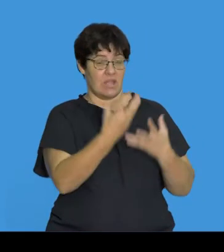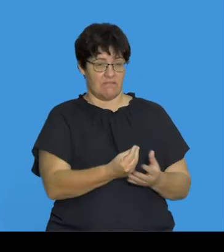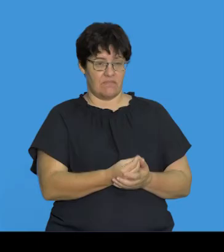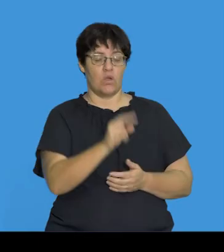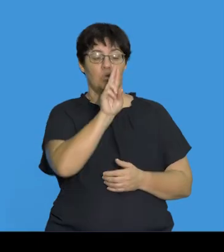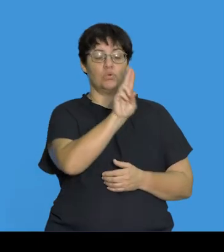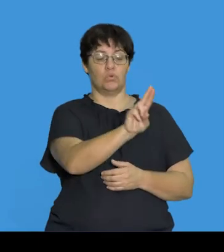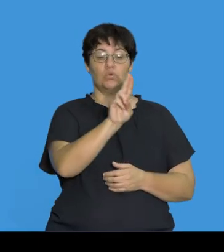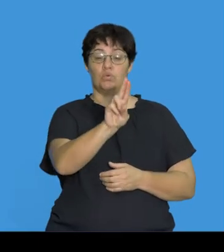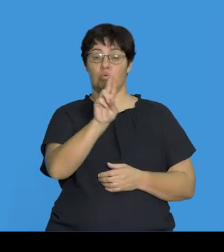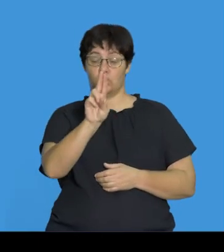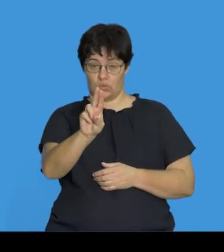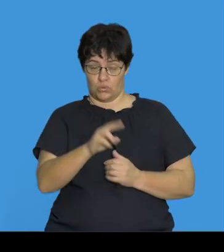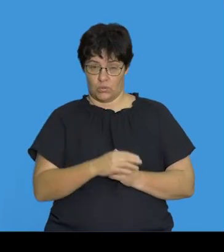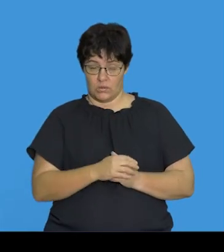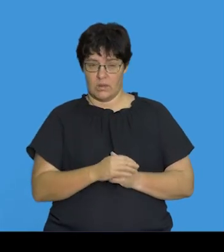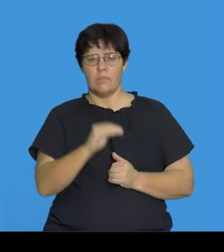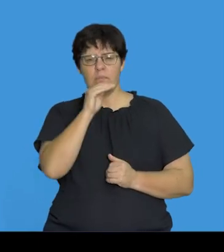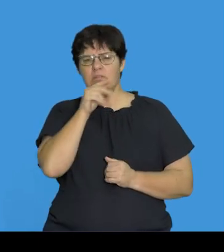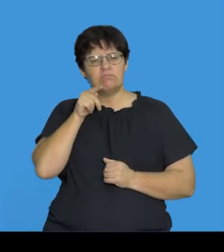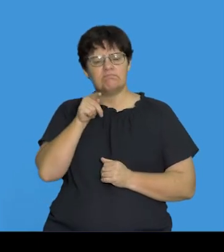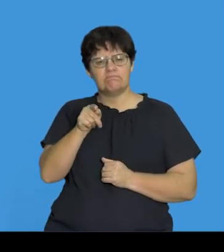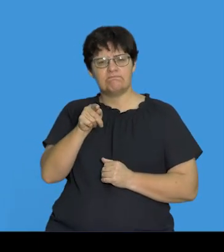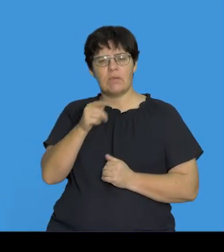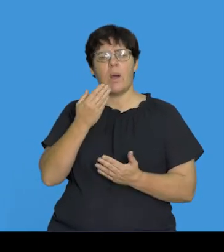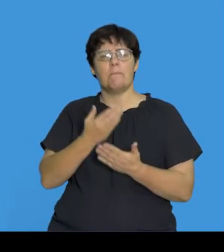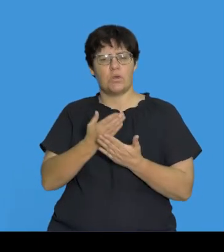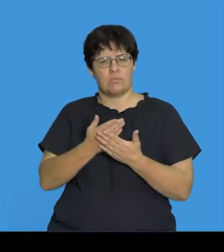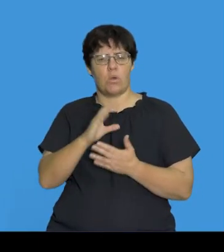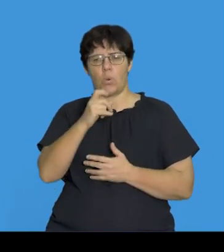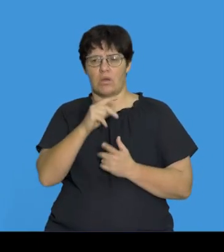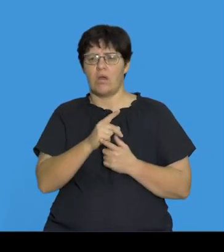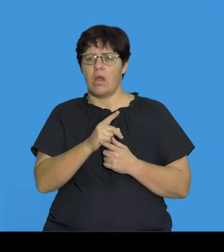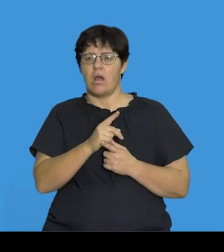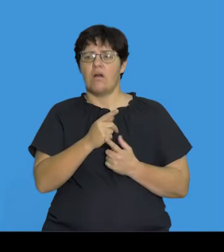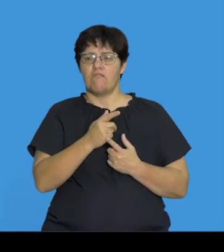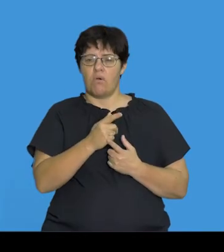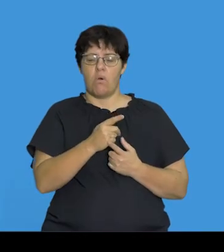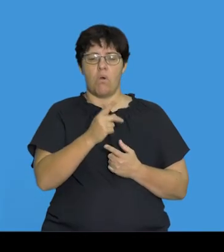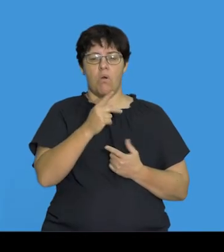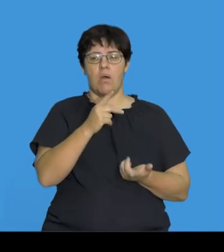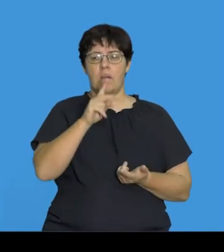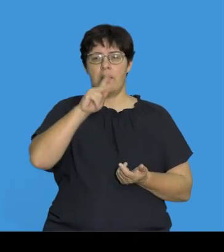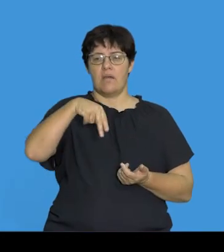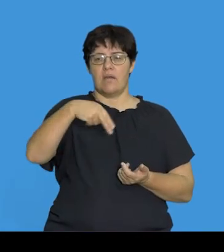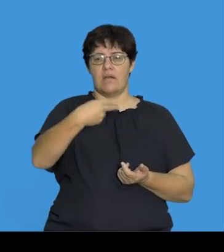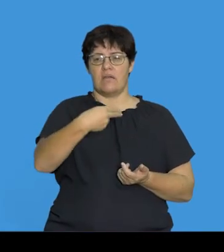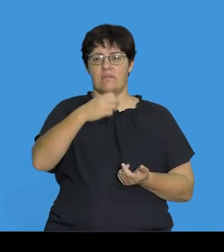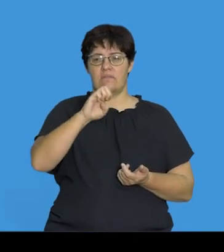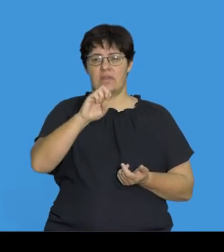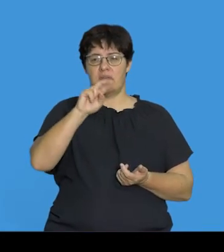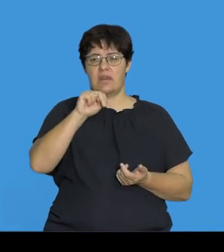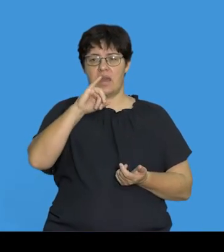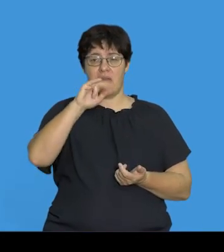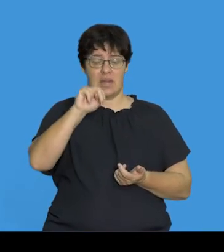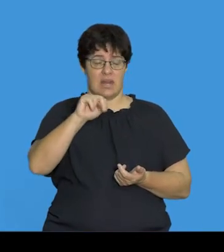got UUU, which essentially points to a possible codon that codes for an amino acid called